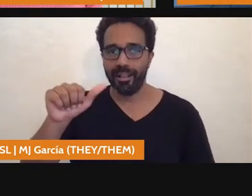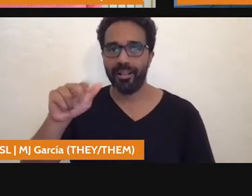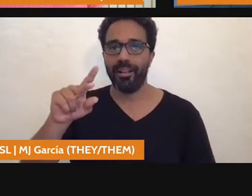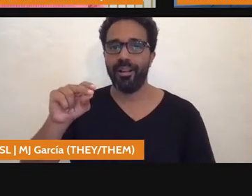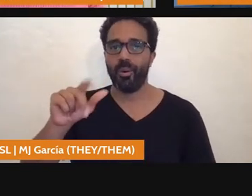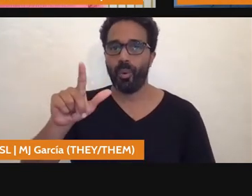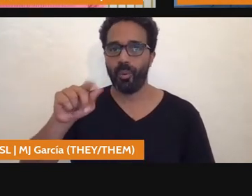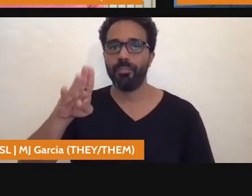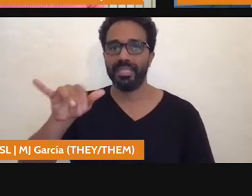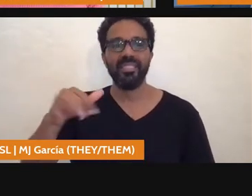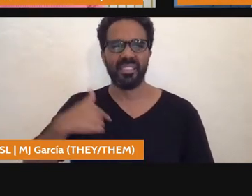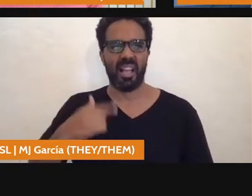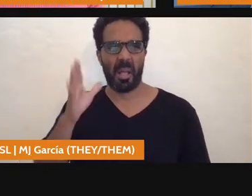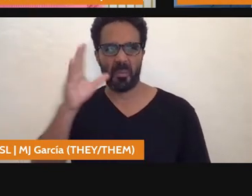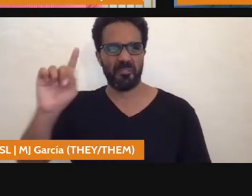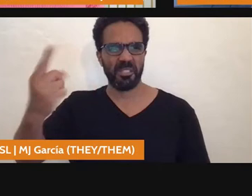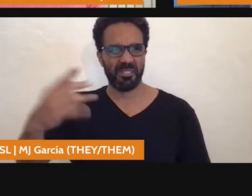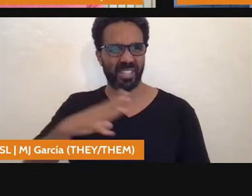I think